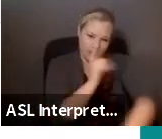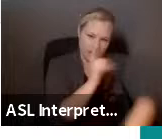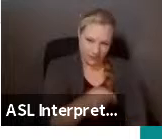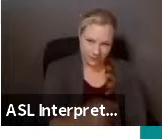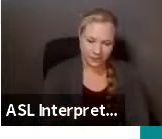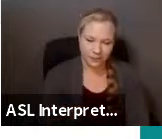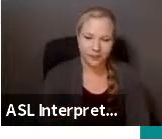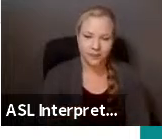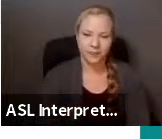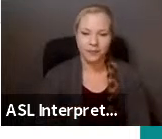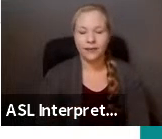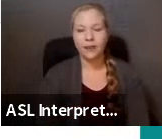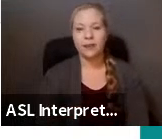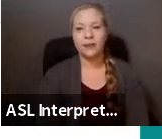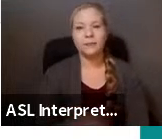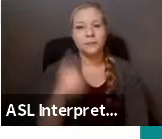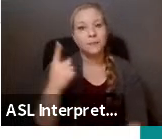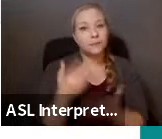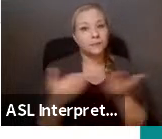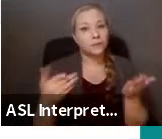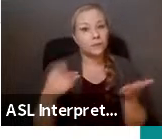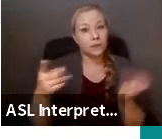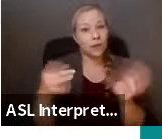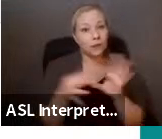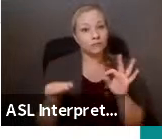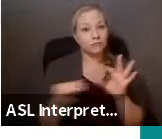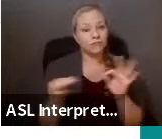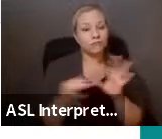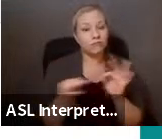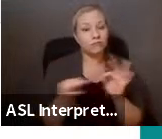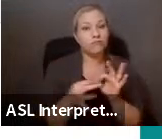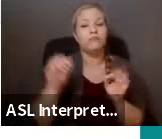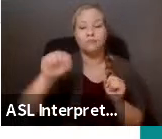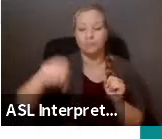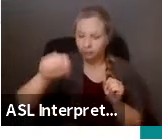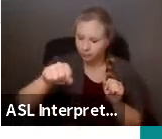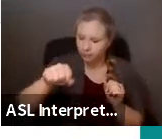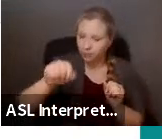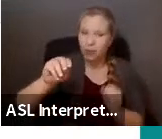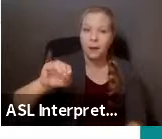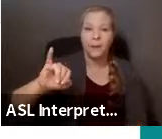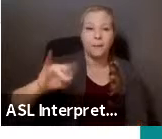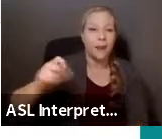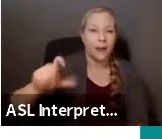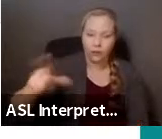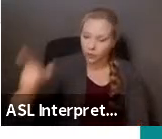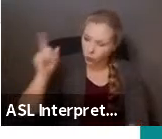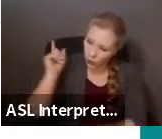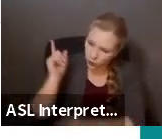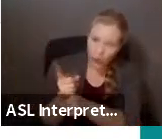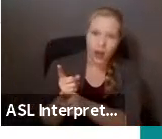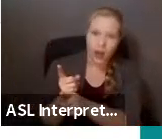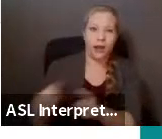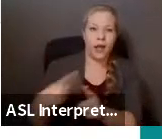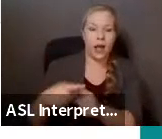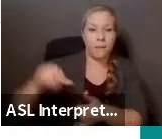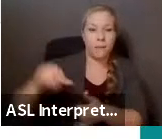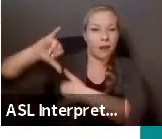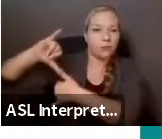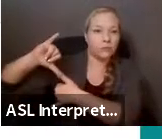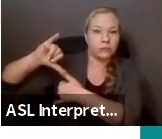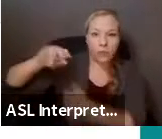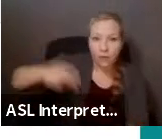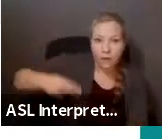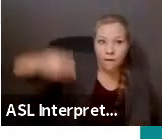The point that you made, Michael, about the vertical clearances is very relevant to both the bridge